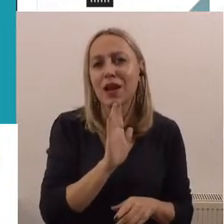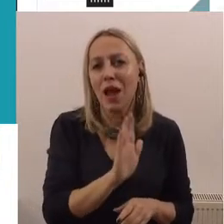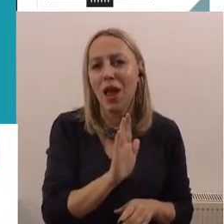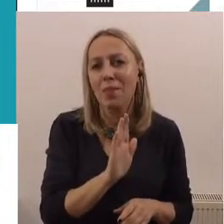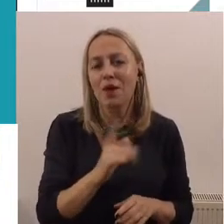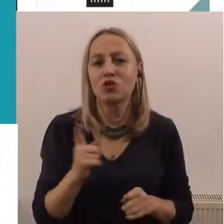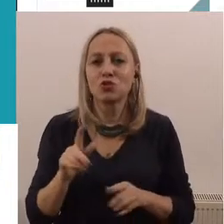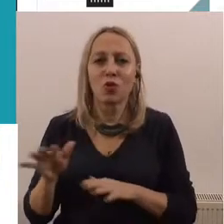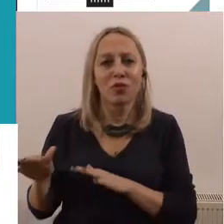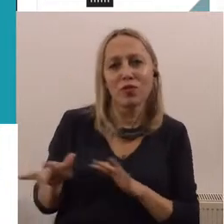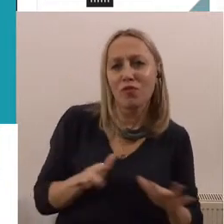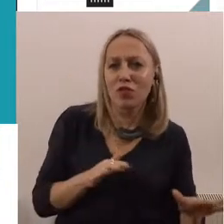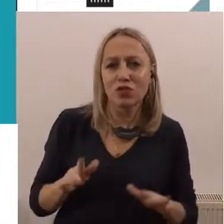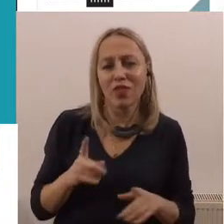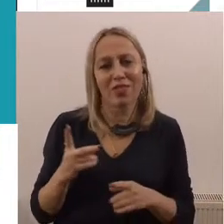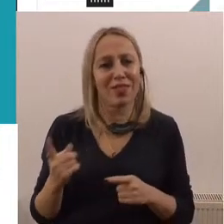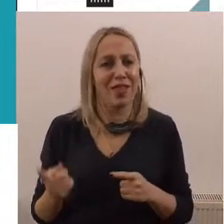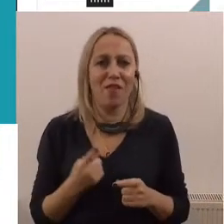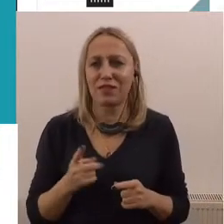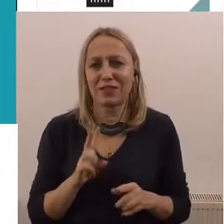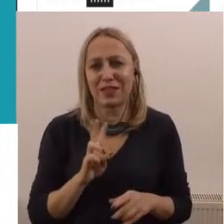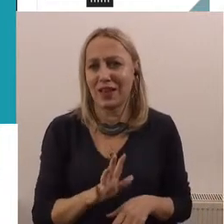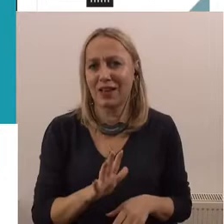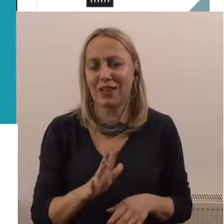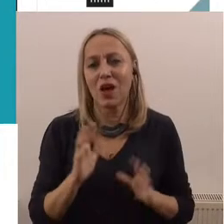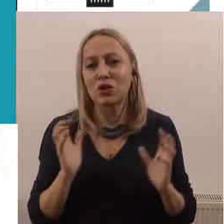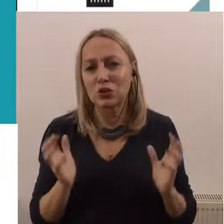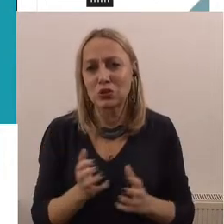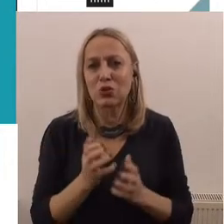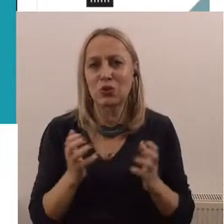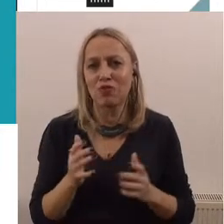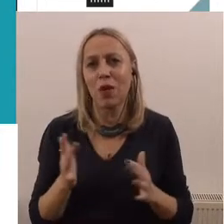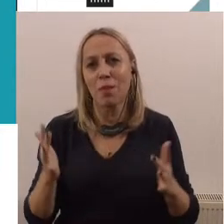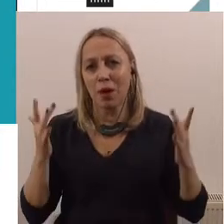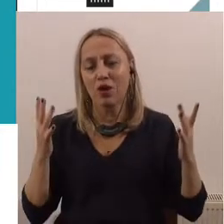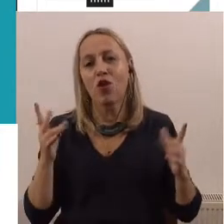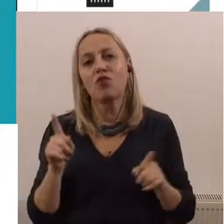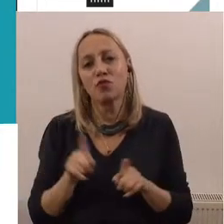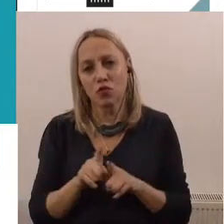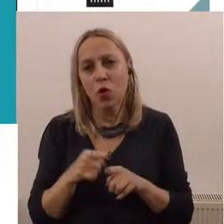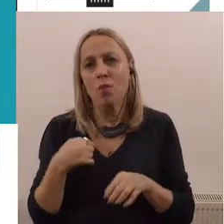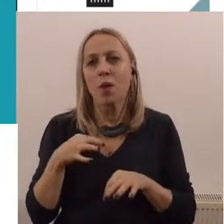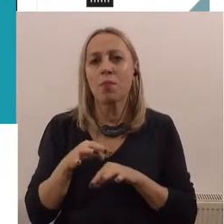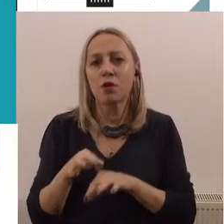I tried to drag people and force them to stop, I could say, yeah.